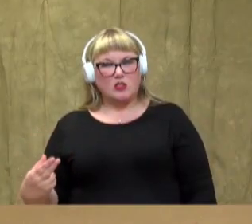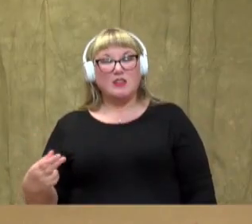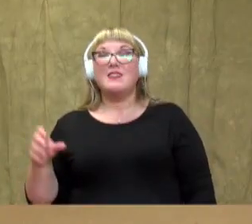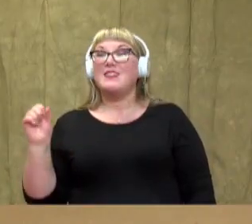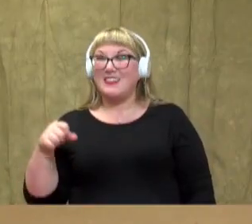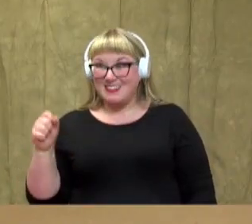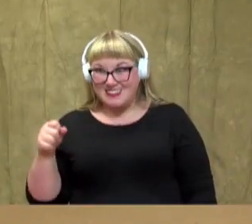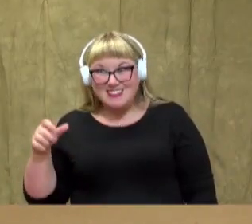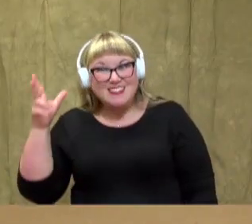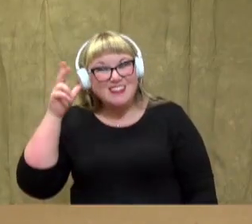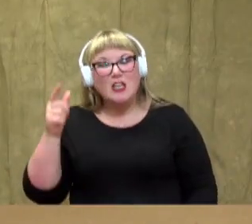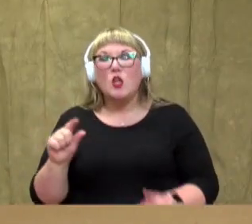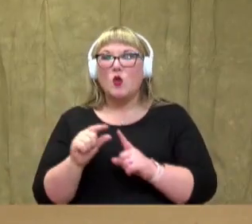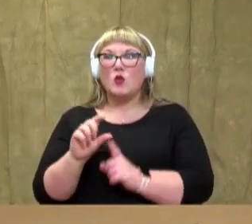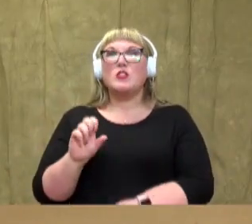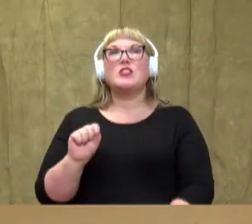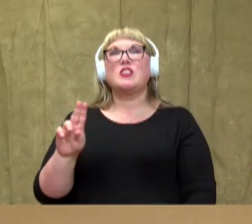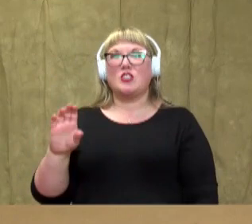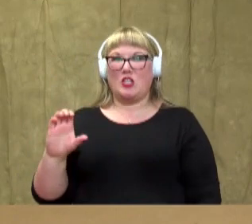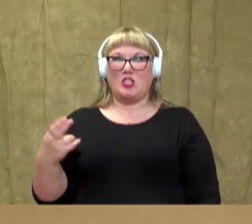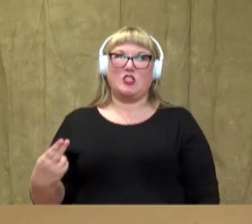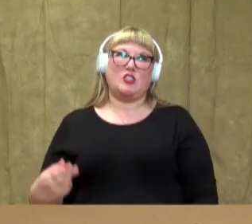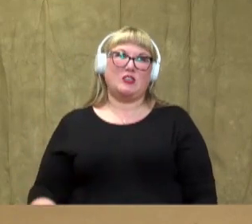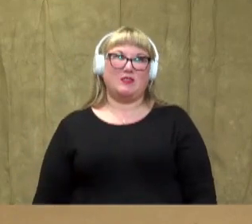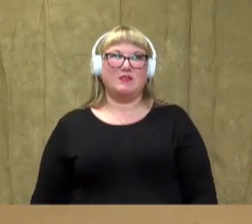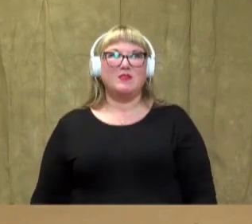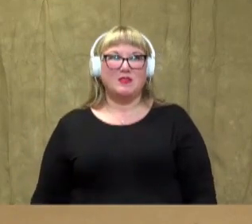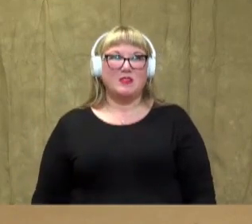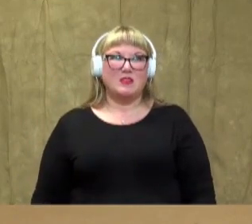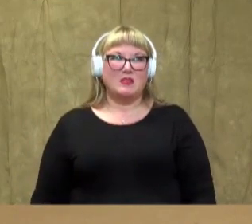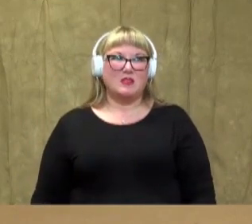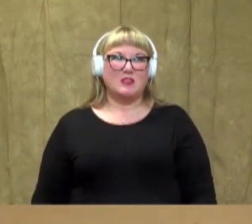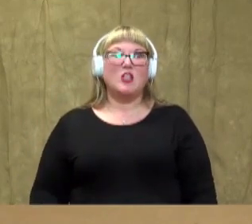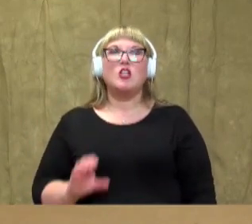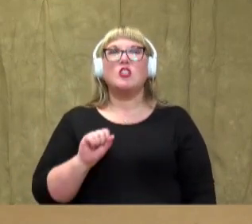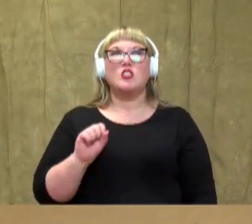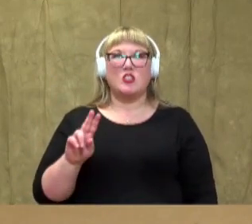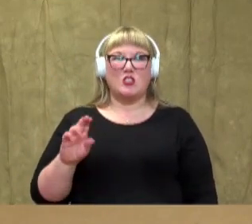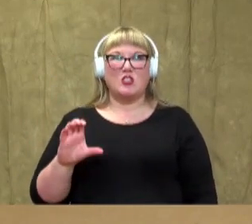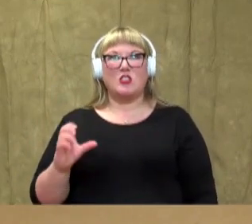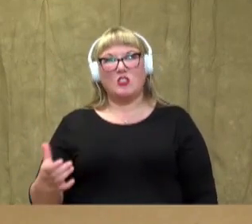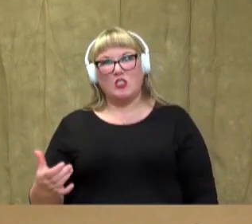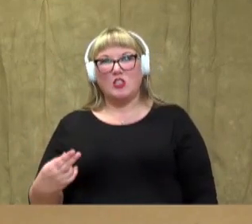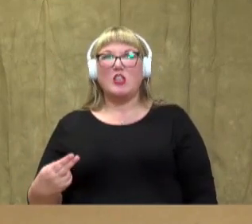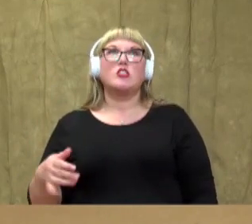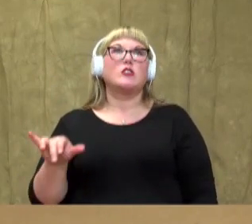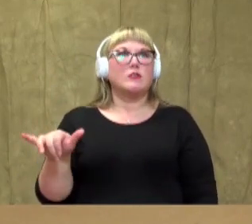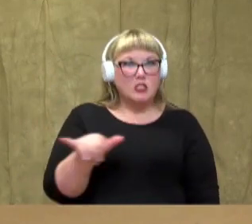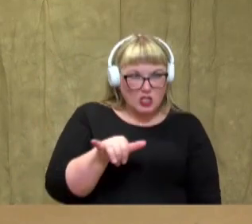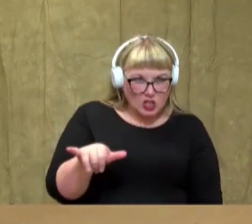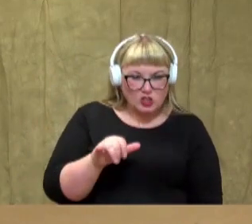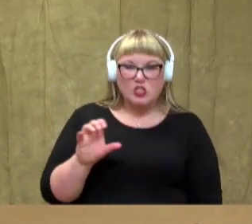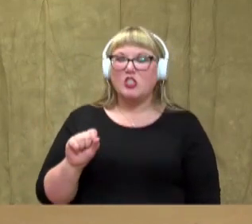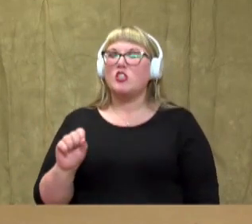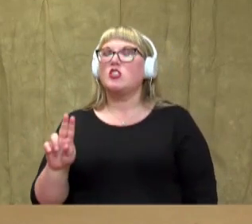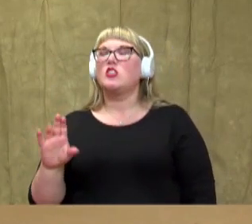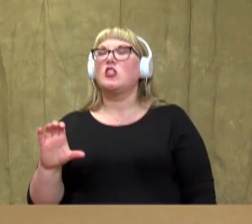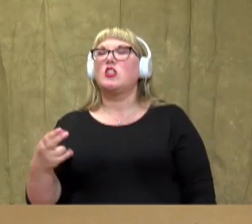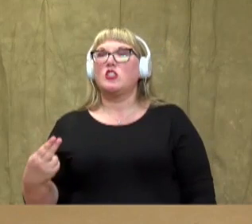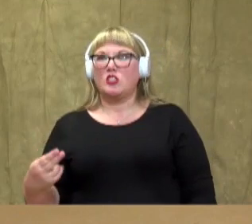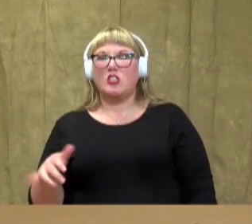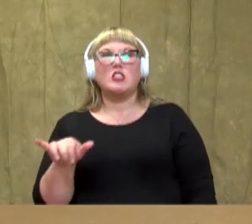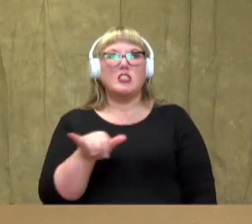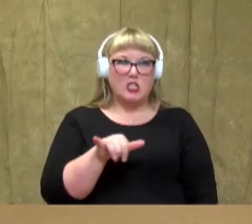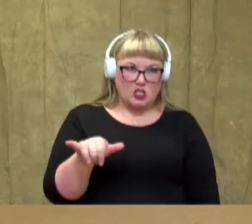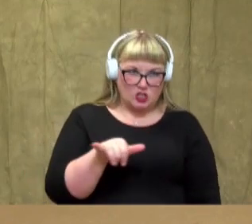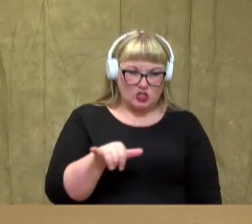Yes, I hear the word such. Wonderful job, friends. Friends, as you can see that this time